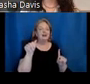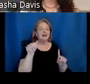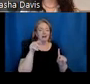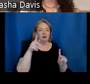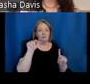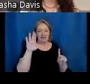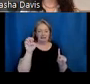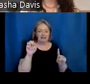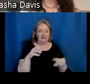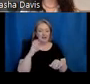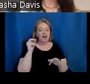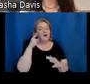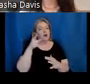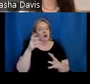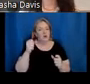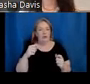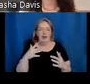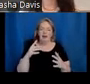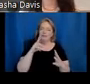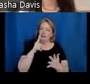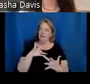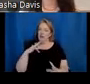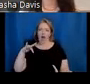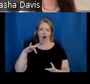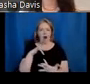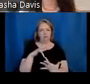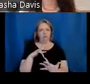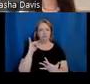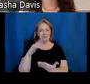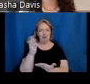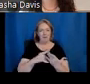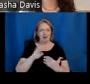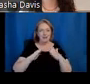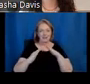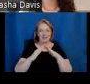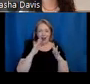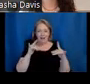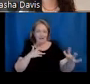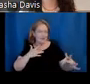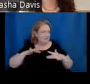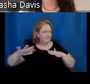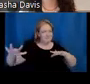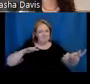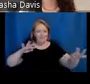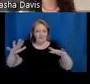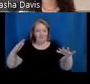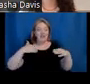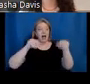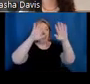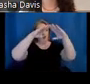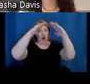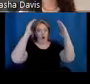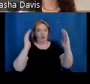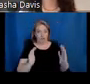to the vibe of this part of the city. Stand under the arch erected in honor of our first president. Take in a